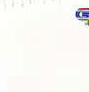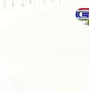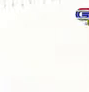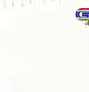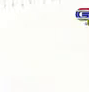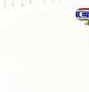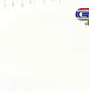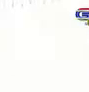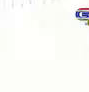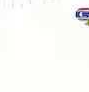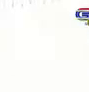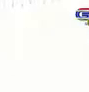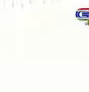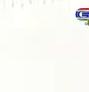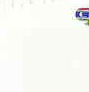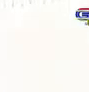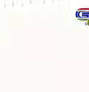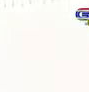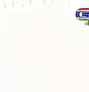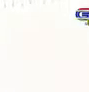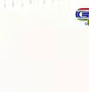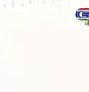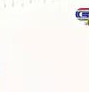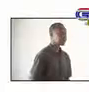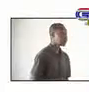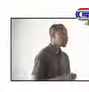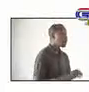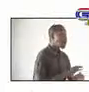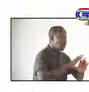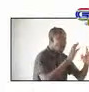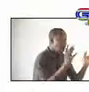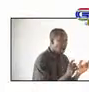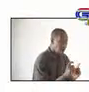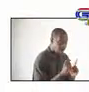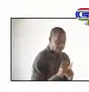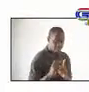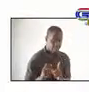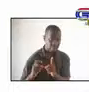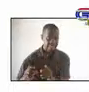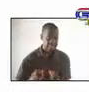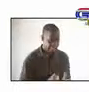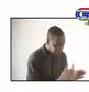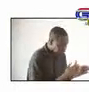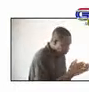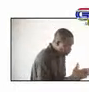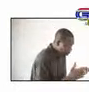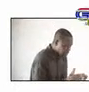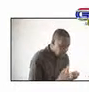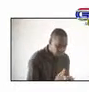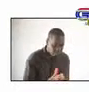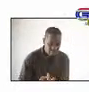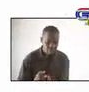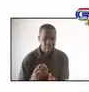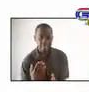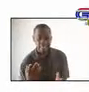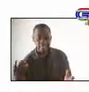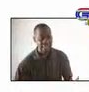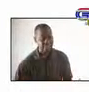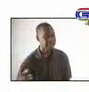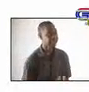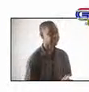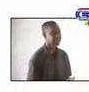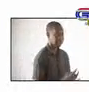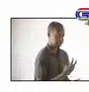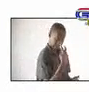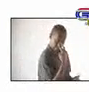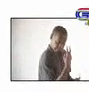If you can see the illustration, all the words there are in small letters, but the beginning of